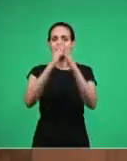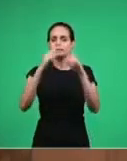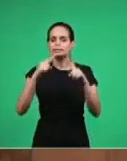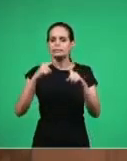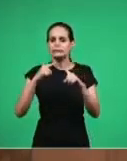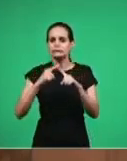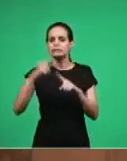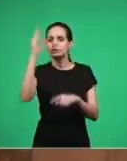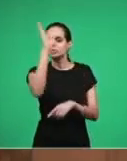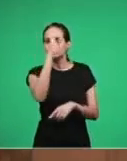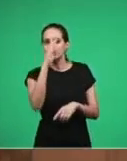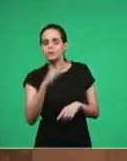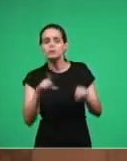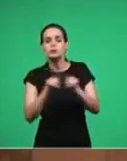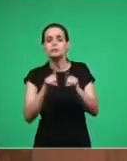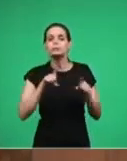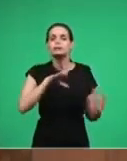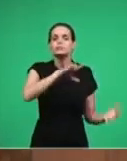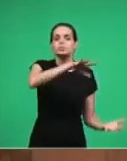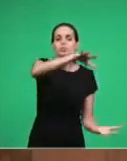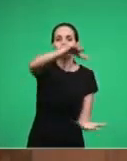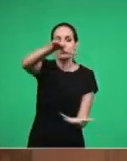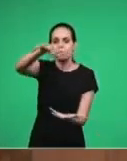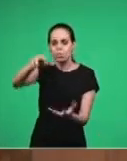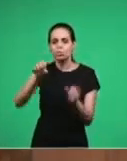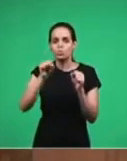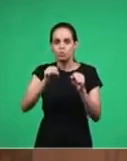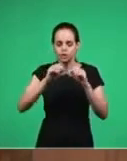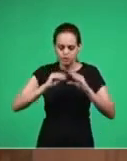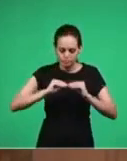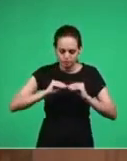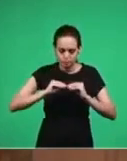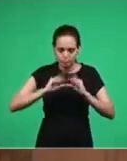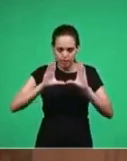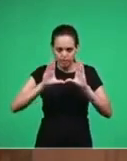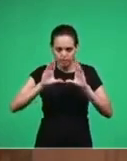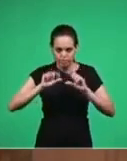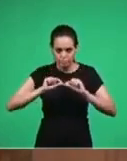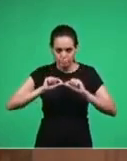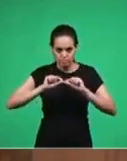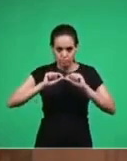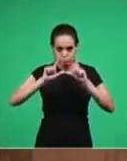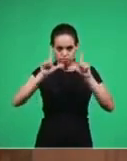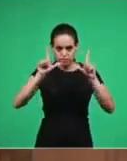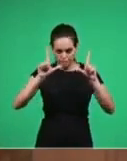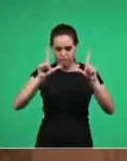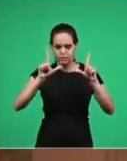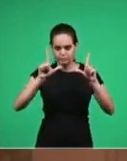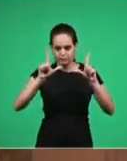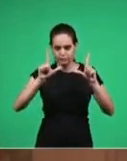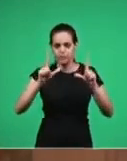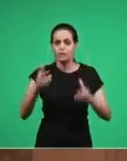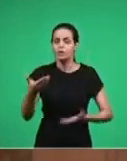And the first class, I want every single church of Brazil and the whole world